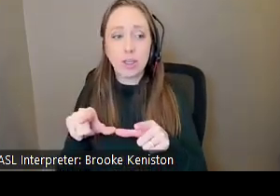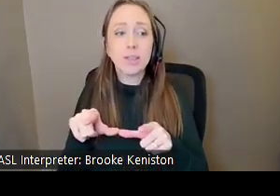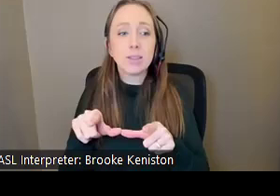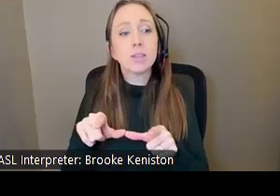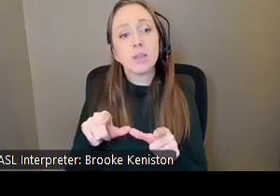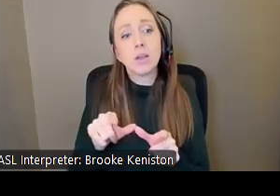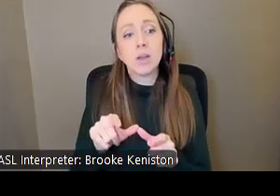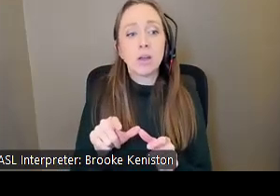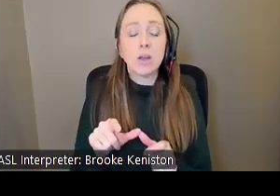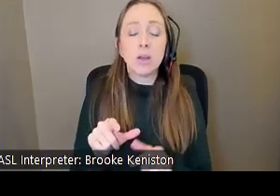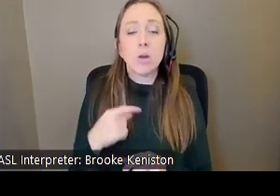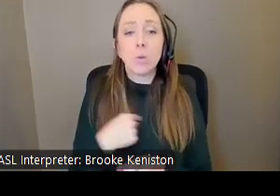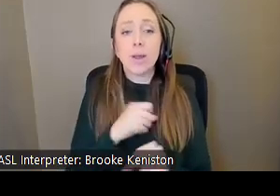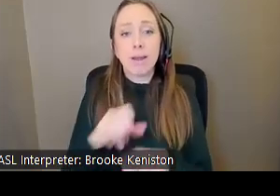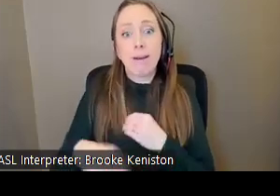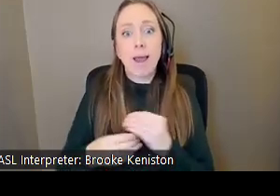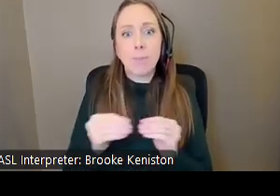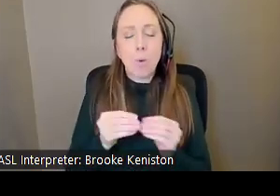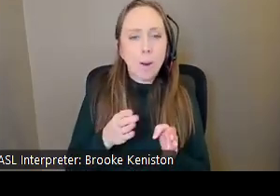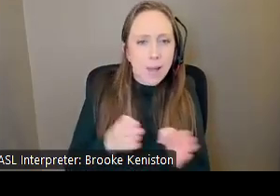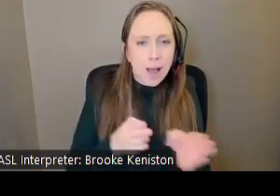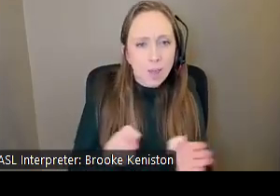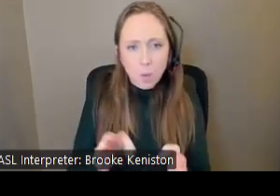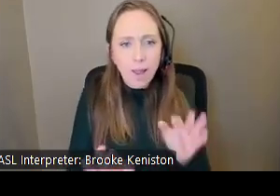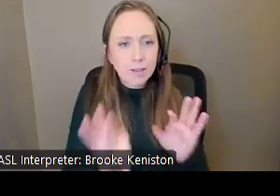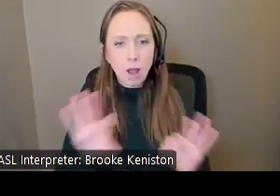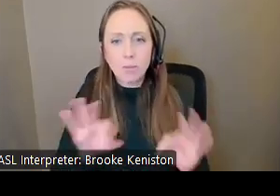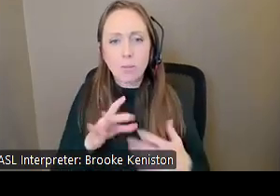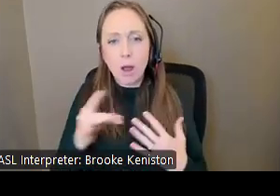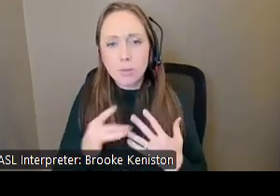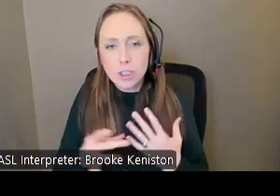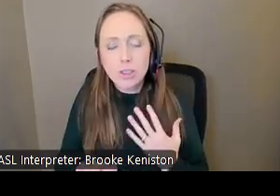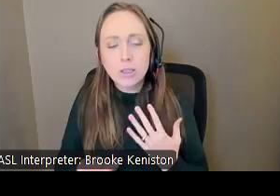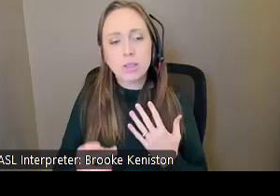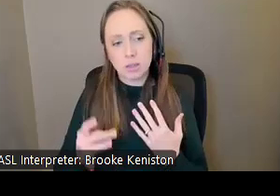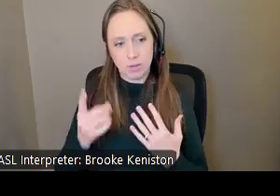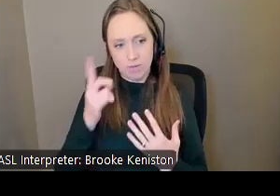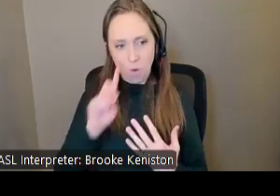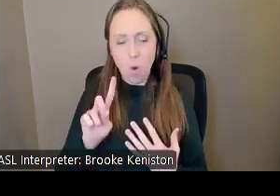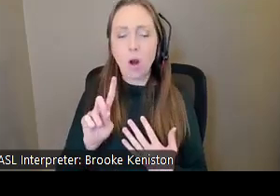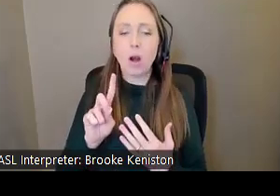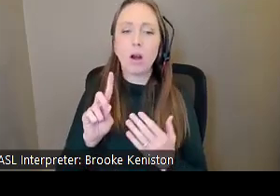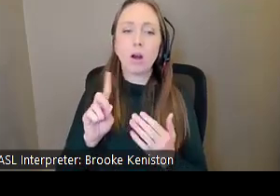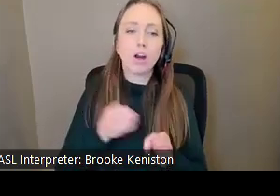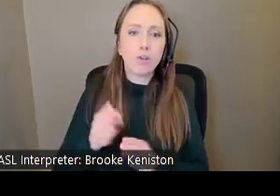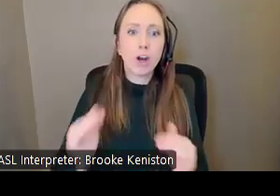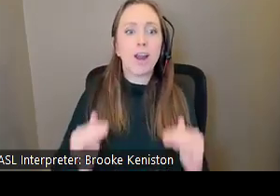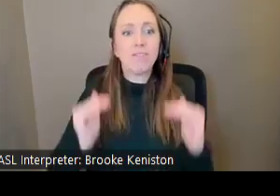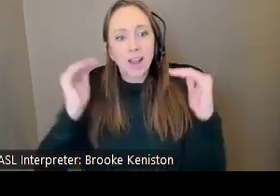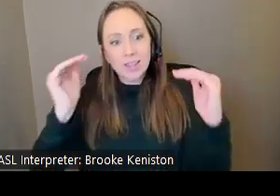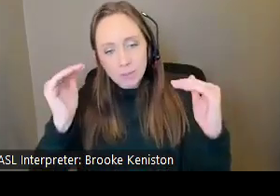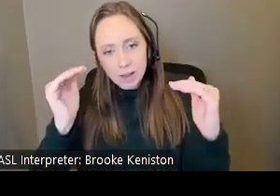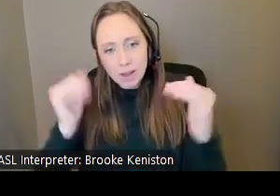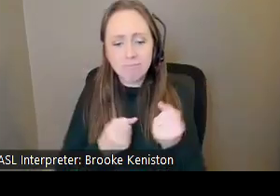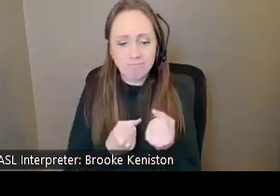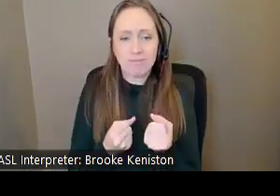for career development with leadership trails so that we are not forgetting their desire to grow. Advocating for equitable pay,